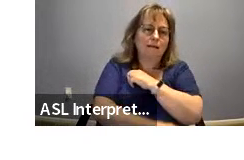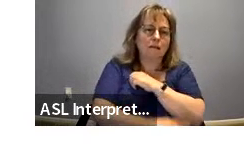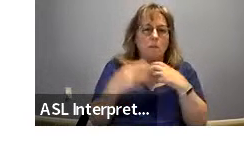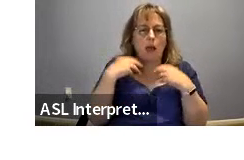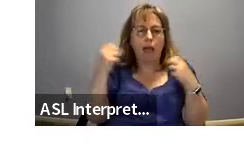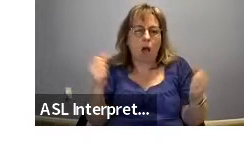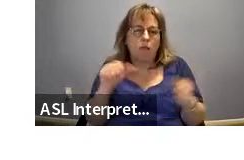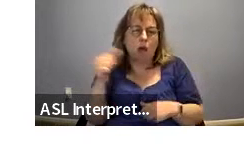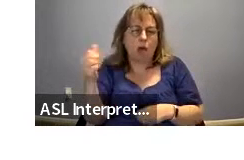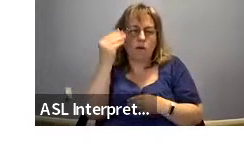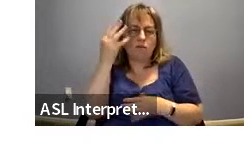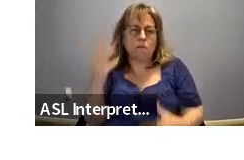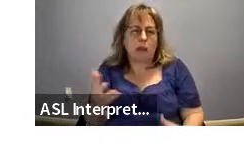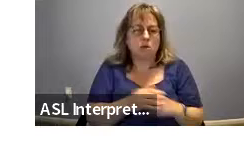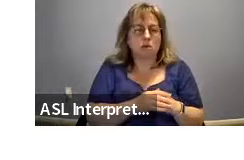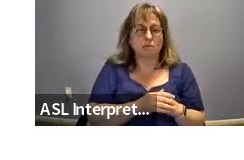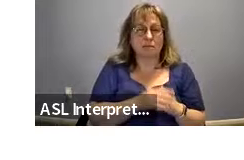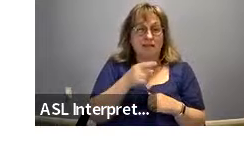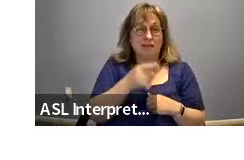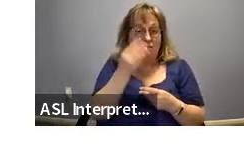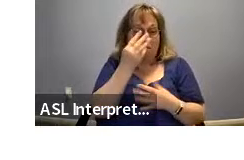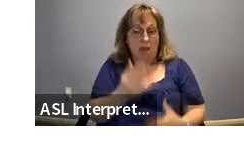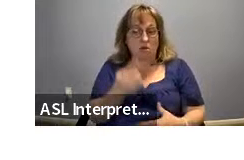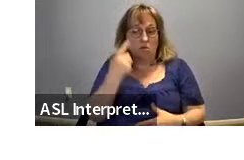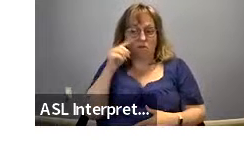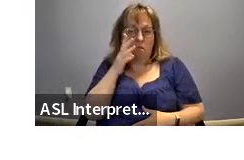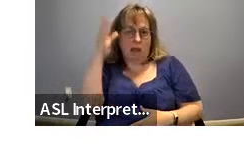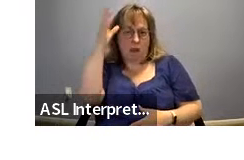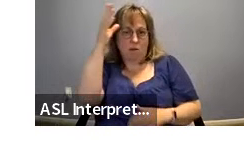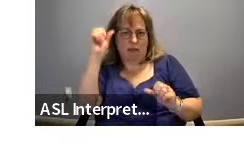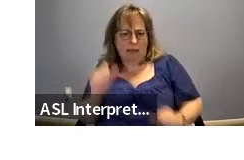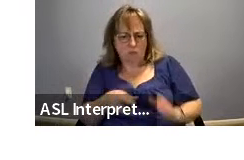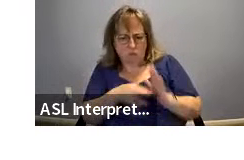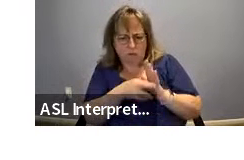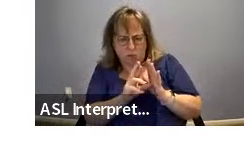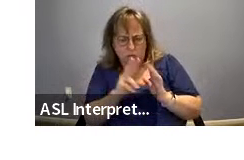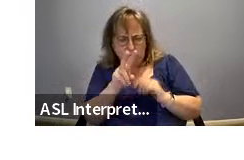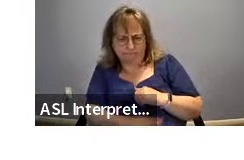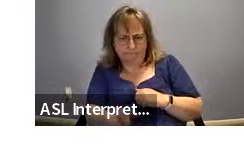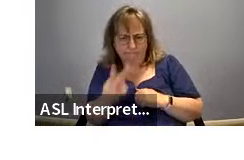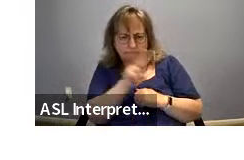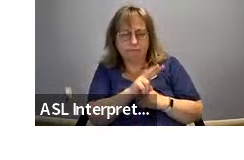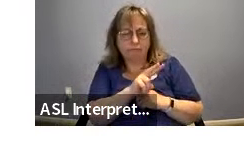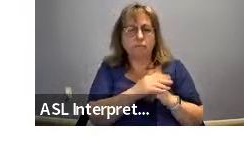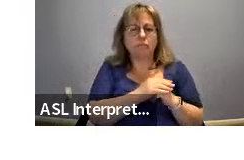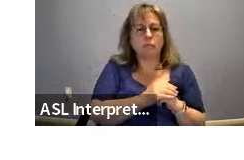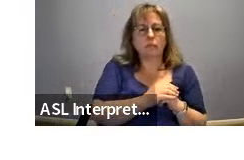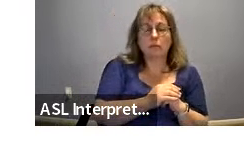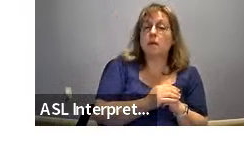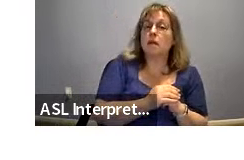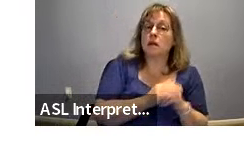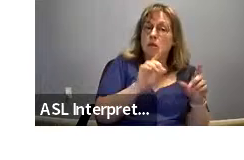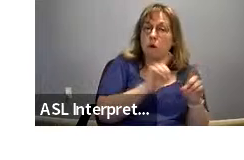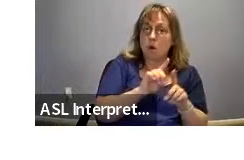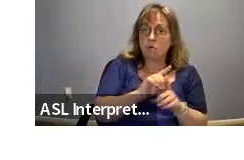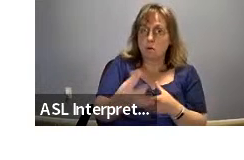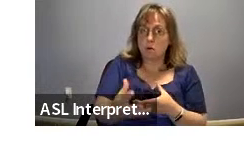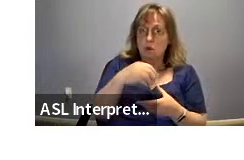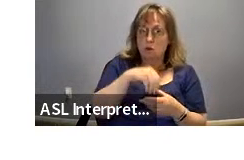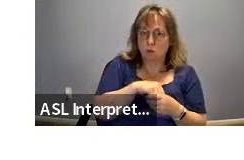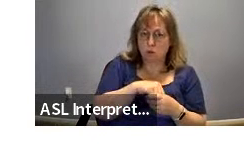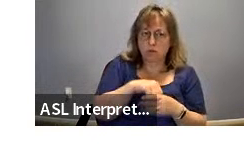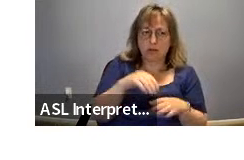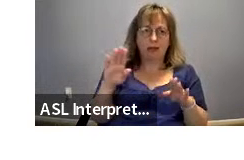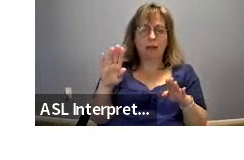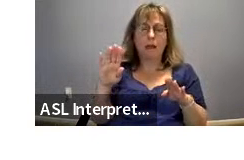parents and students to review this information. And beyond it being a student information system, it also includes